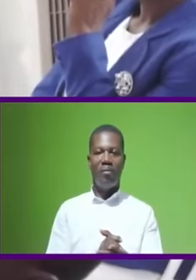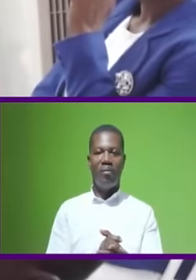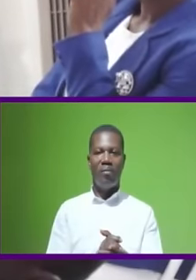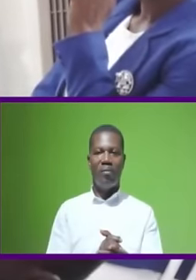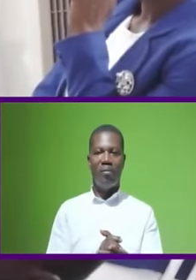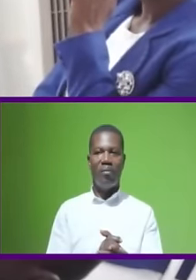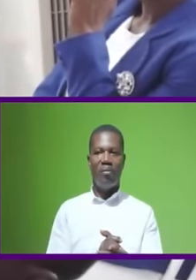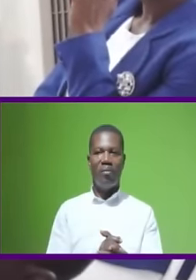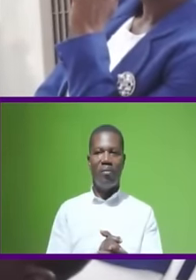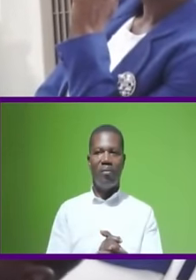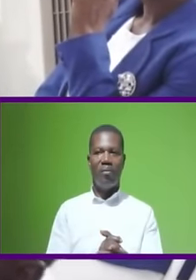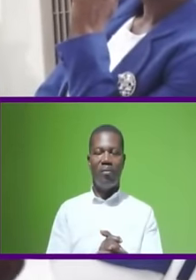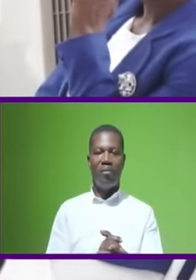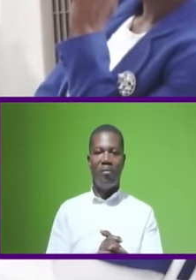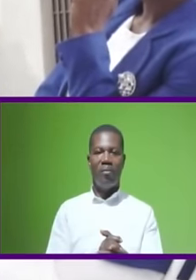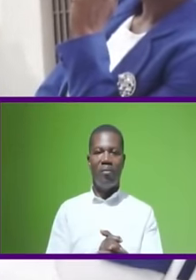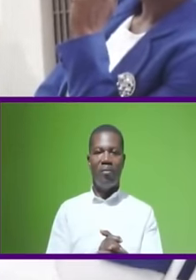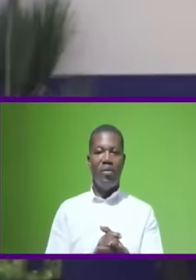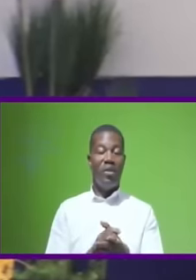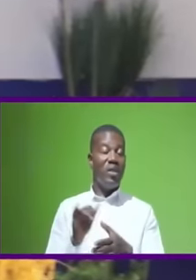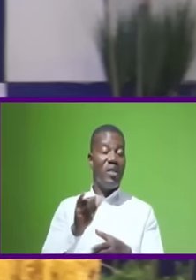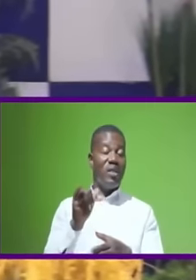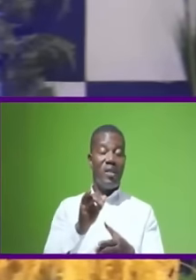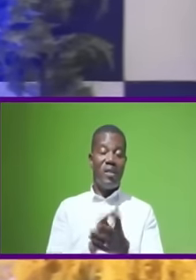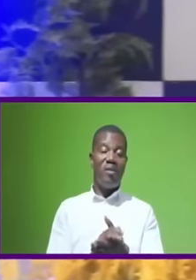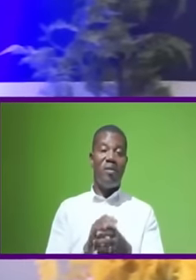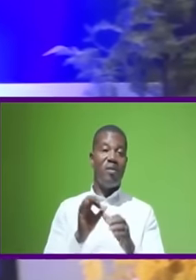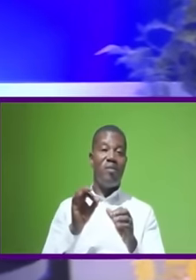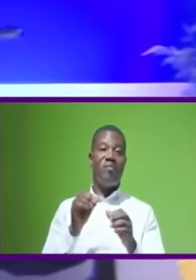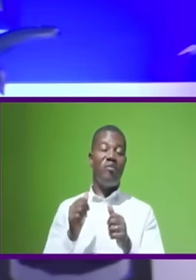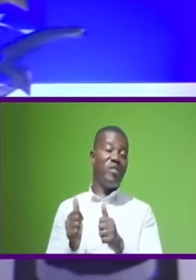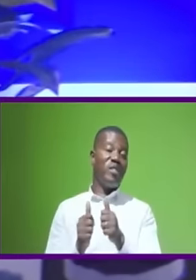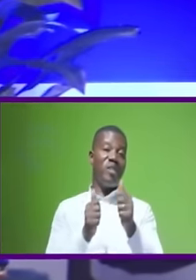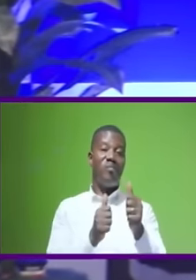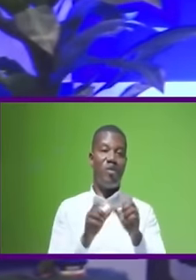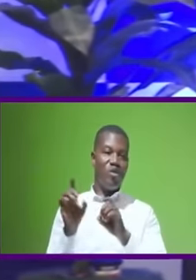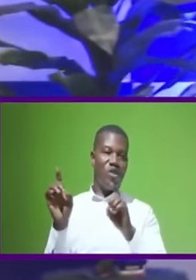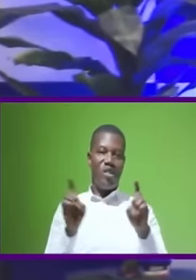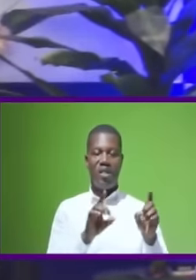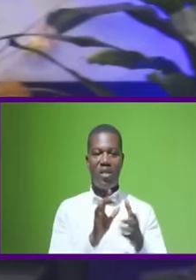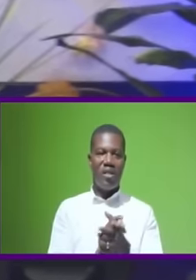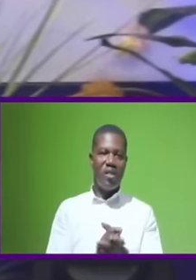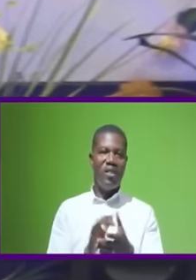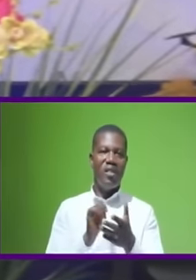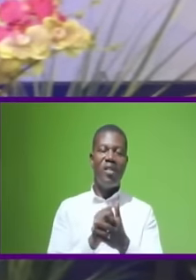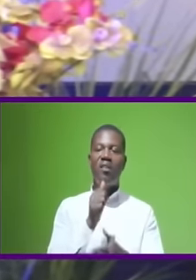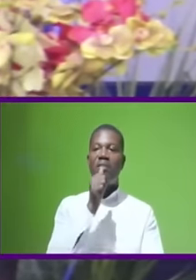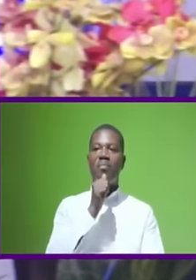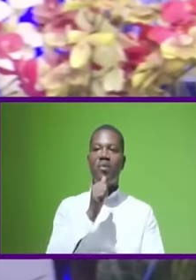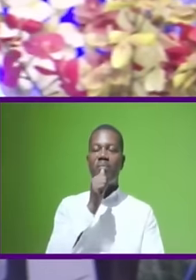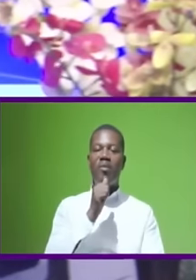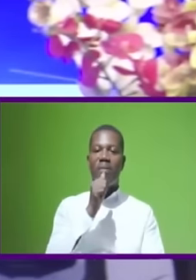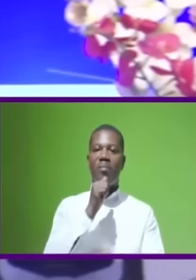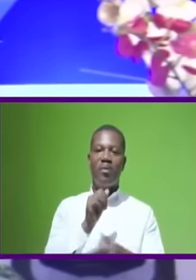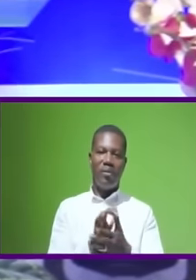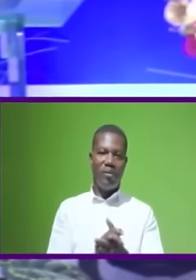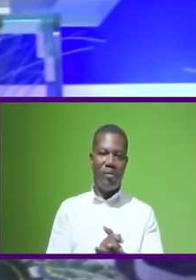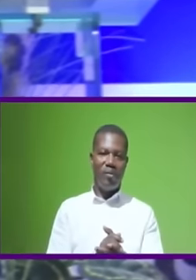Philadelphia family. But sometimes, this is what the disciples also did. This is a